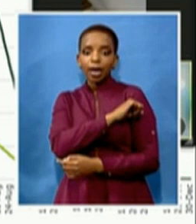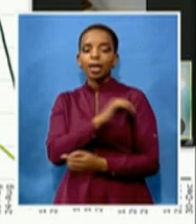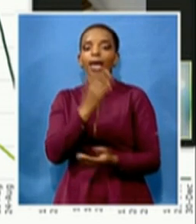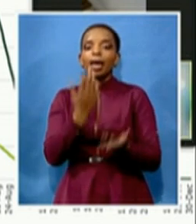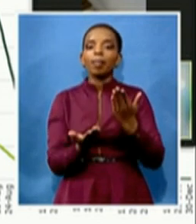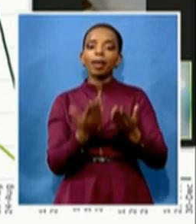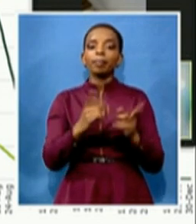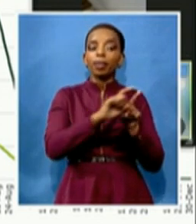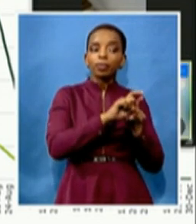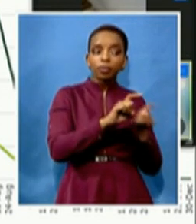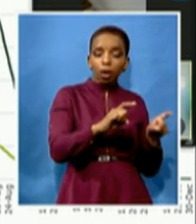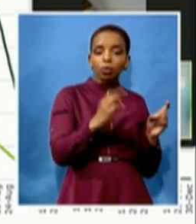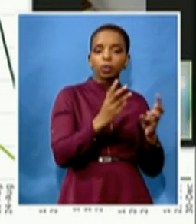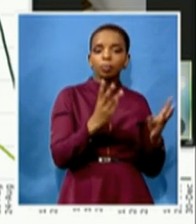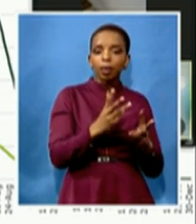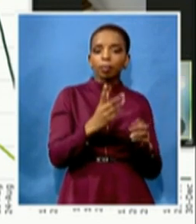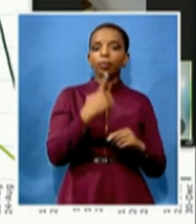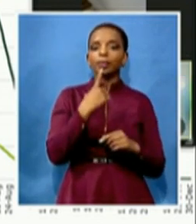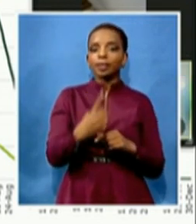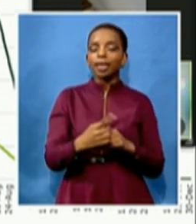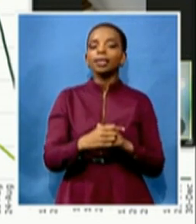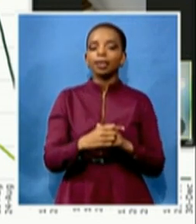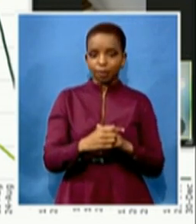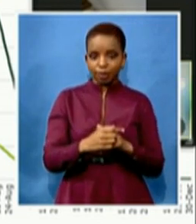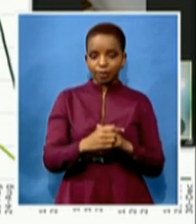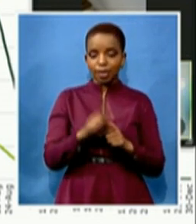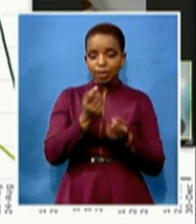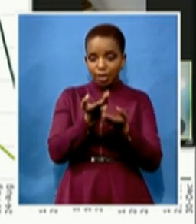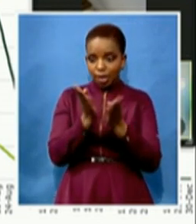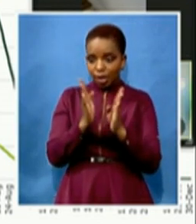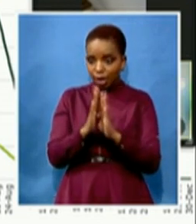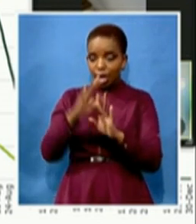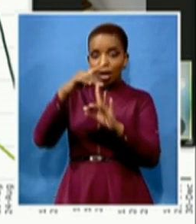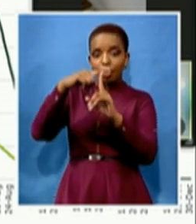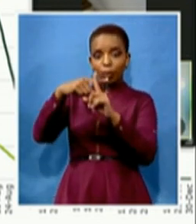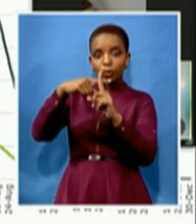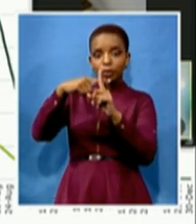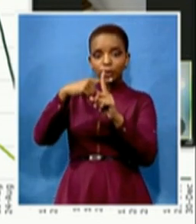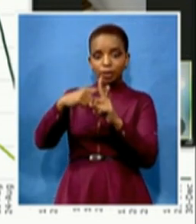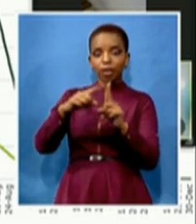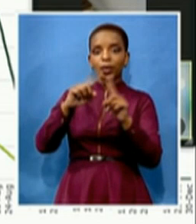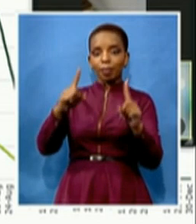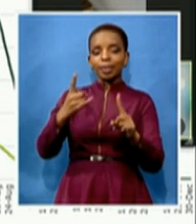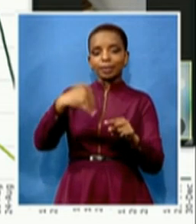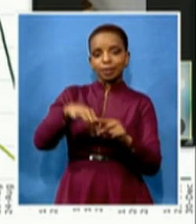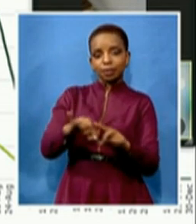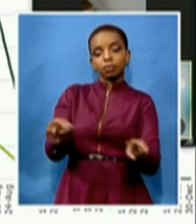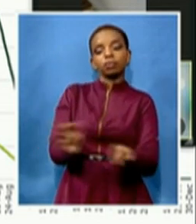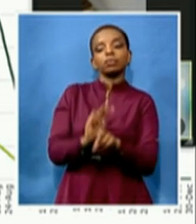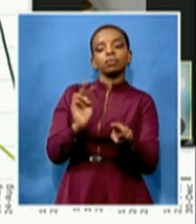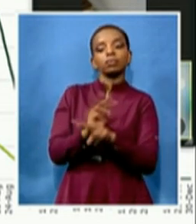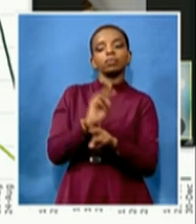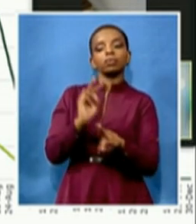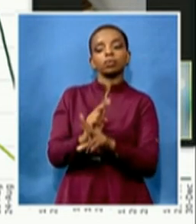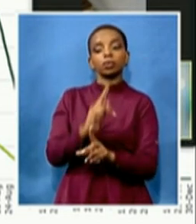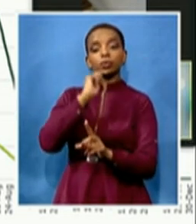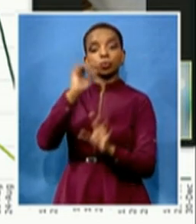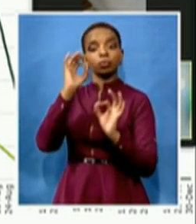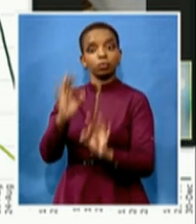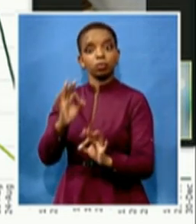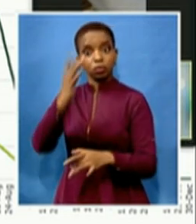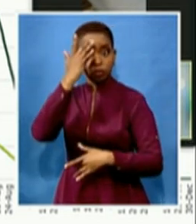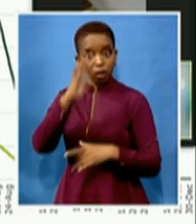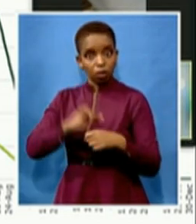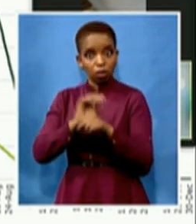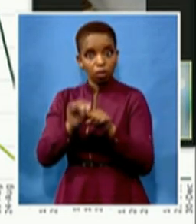positive, but are being watched. And this data is being further refined by the various hospitals. We then also